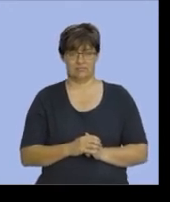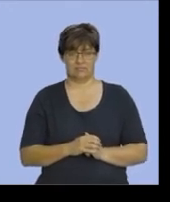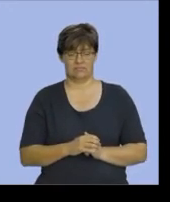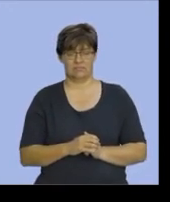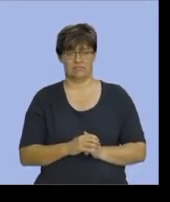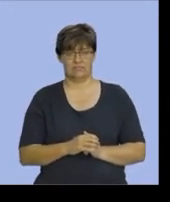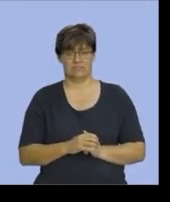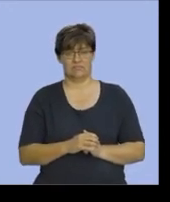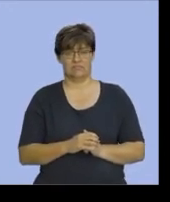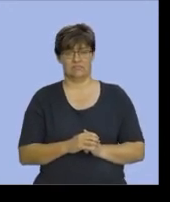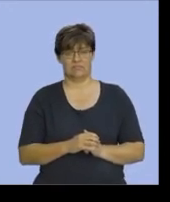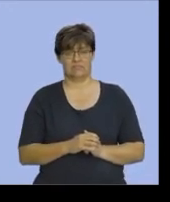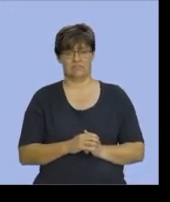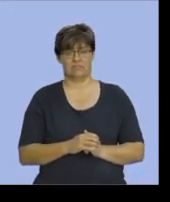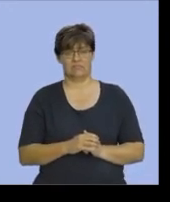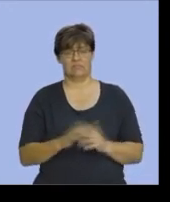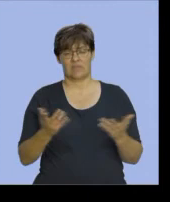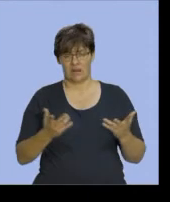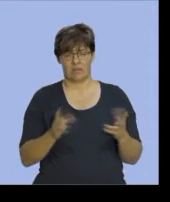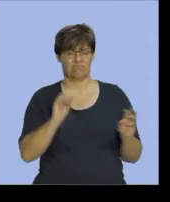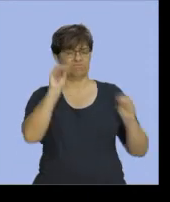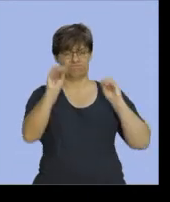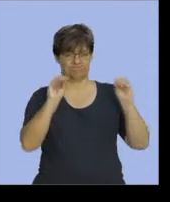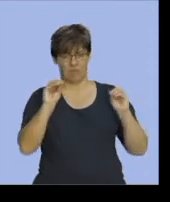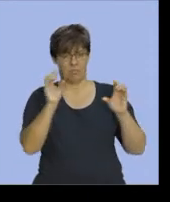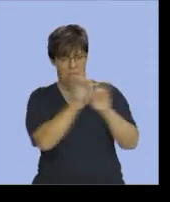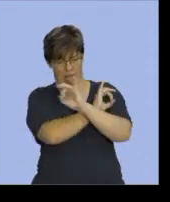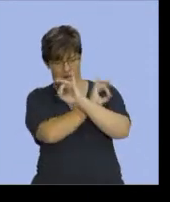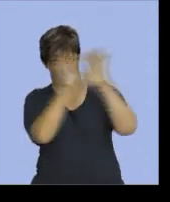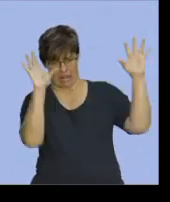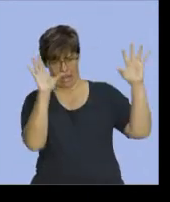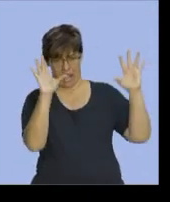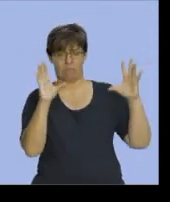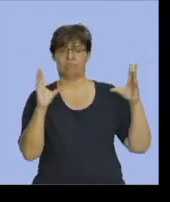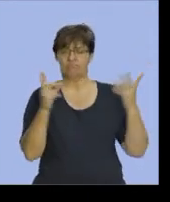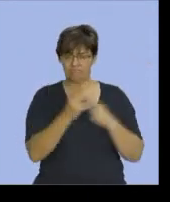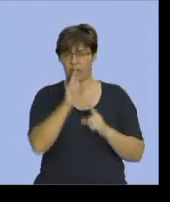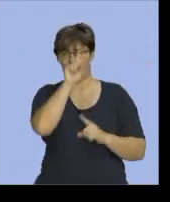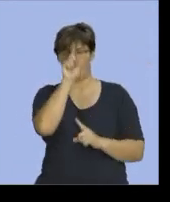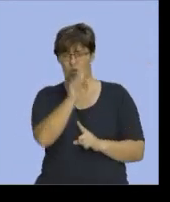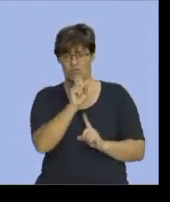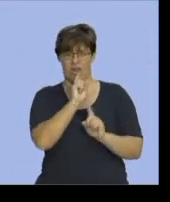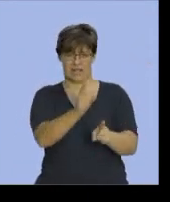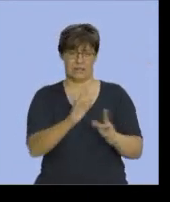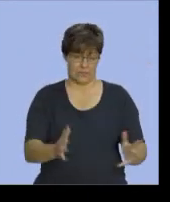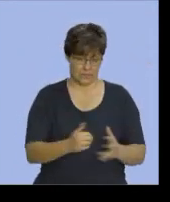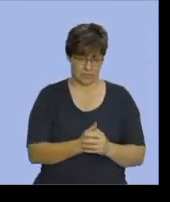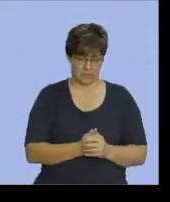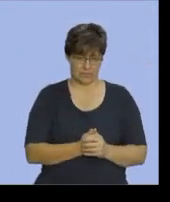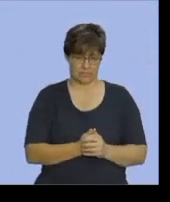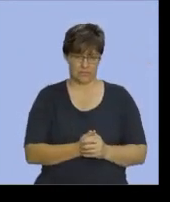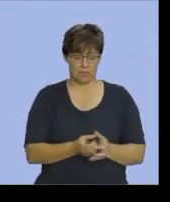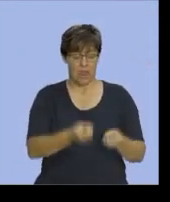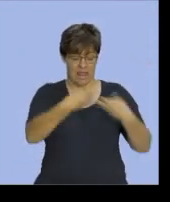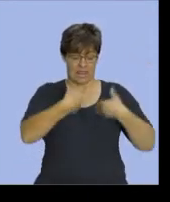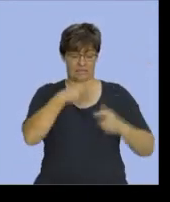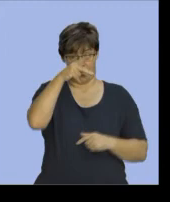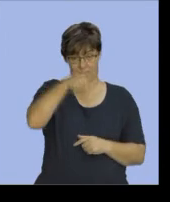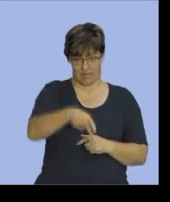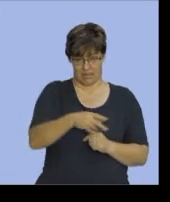over x. Now, let's try and put this into perspective with a specific question